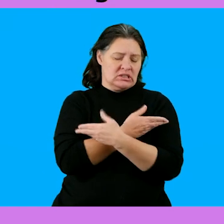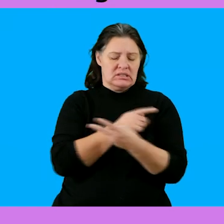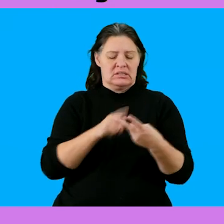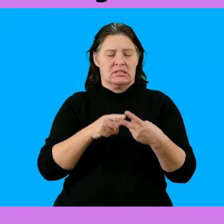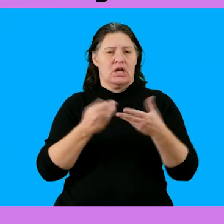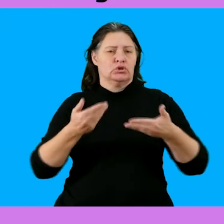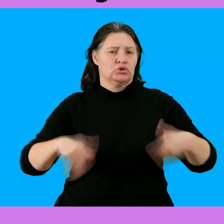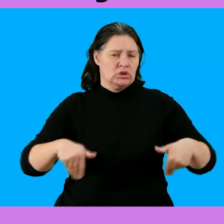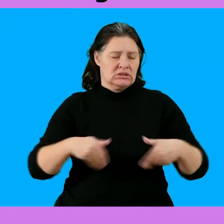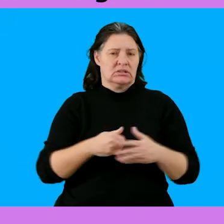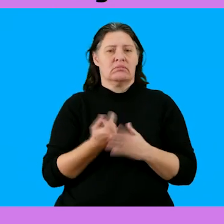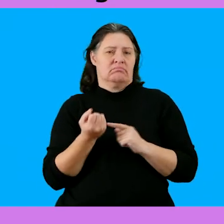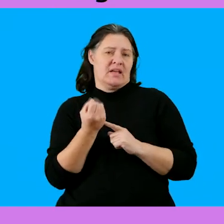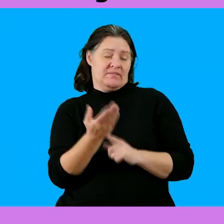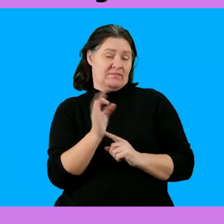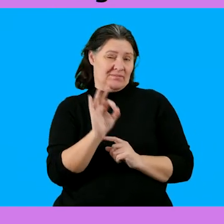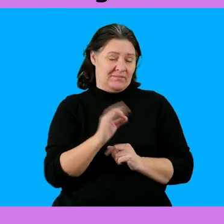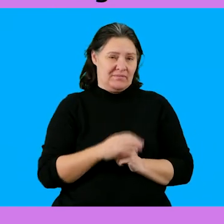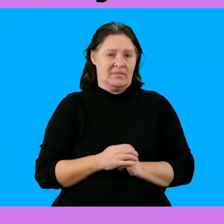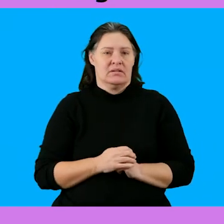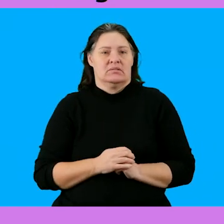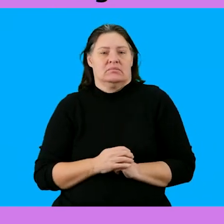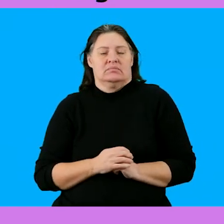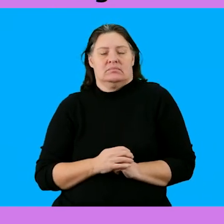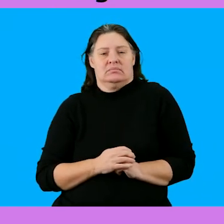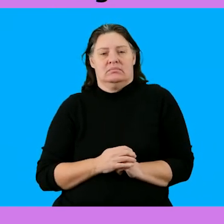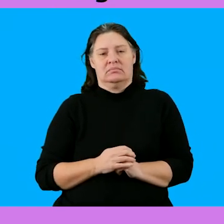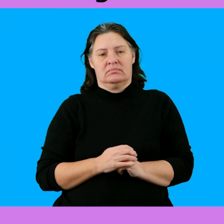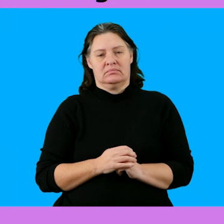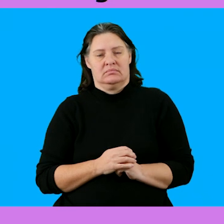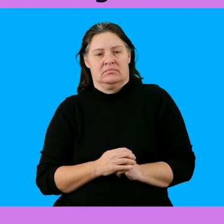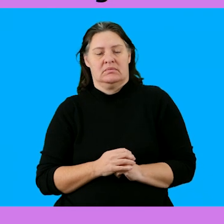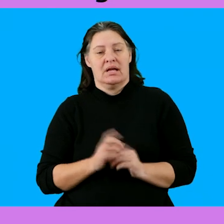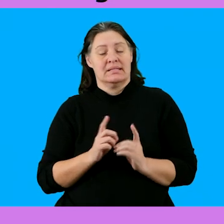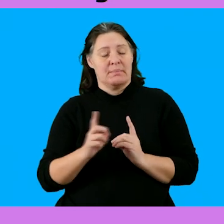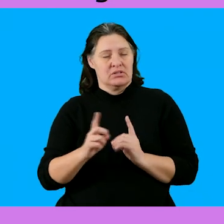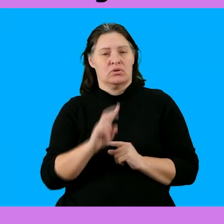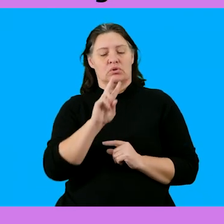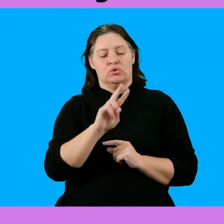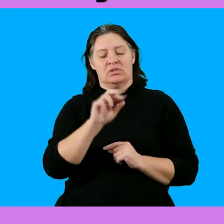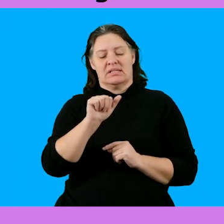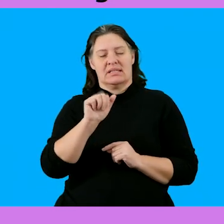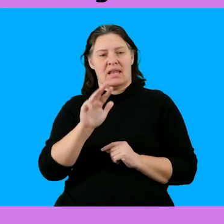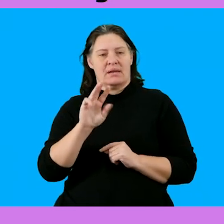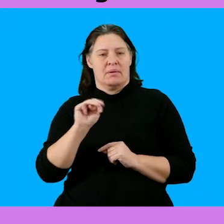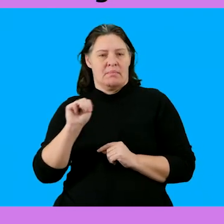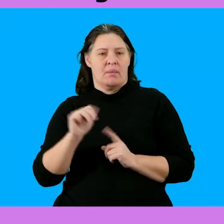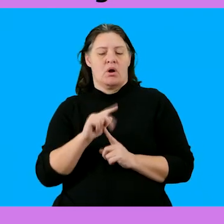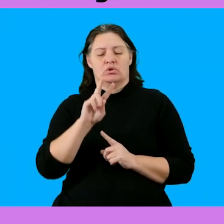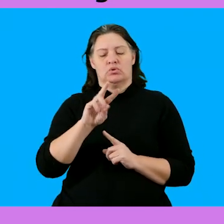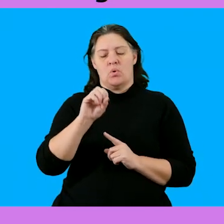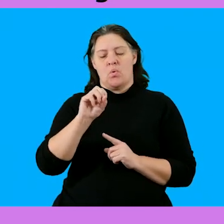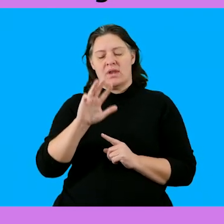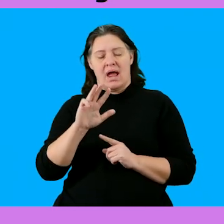well as the shorts are given, right? So there's your A4 page with the dimensions 269 millimeters